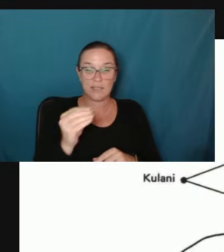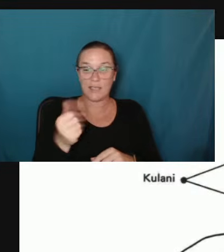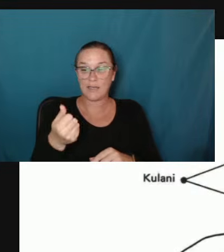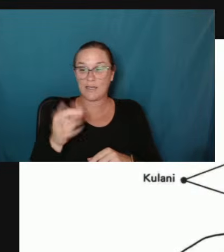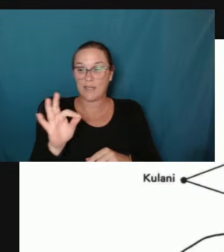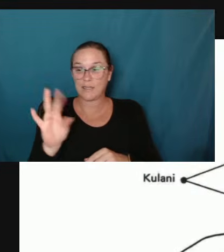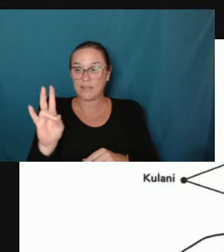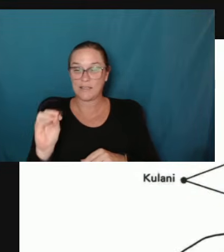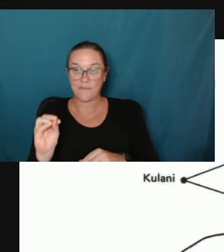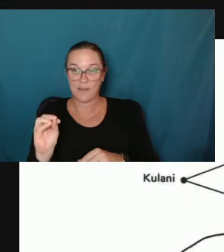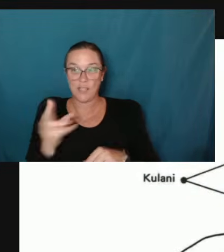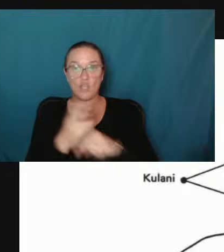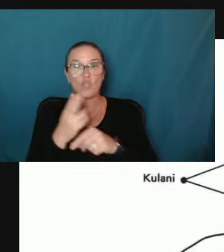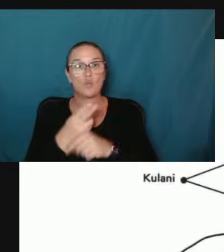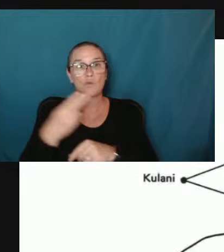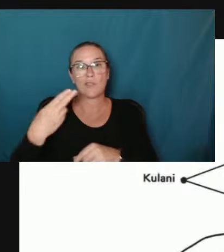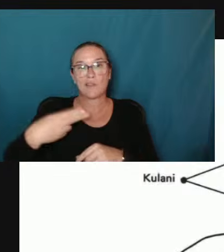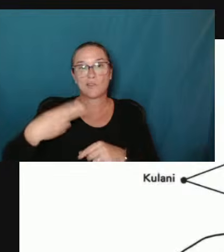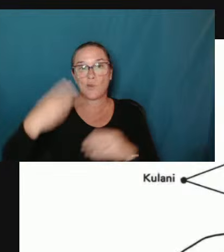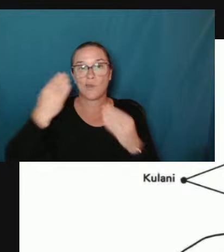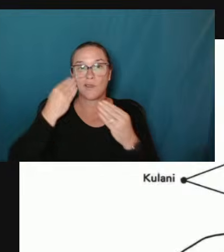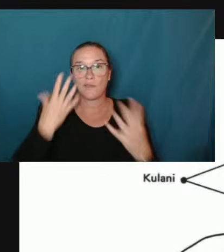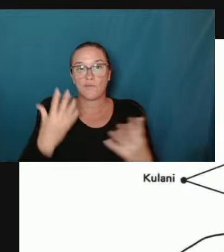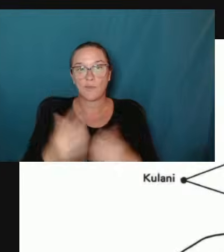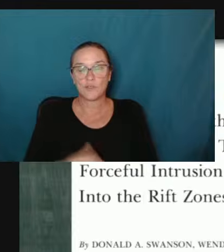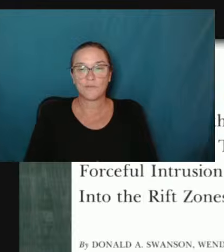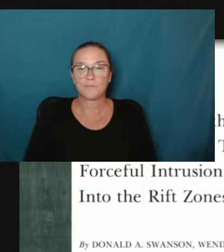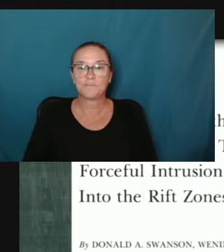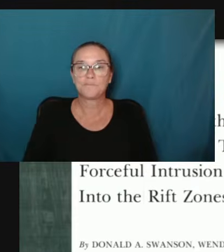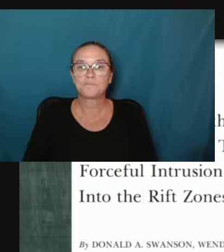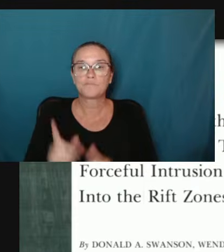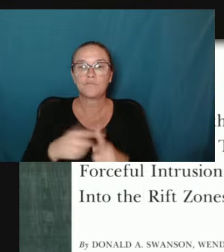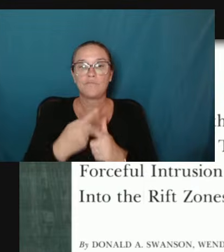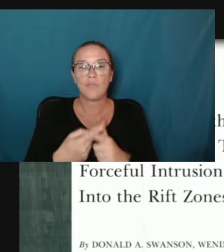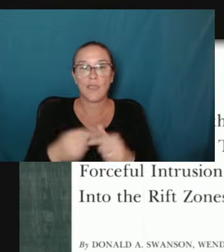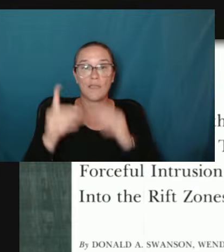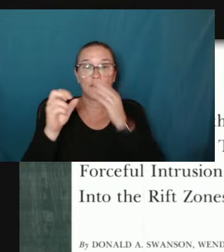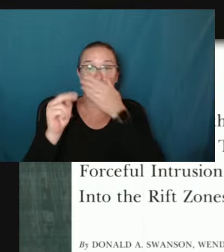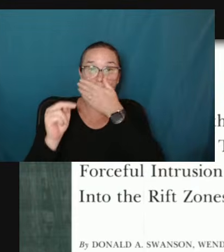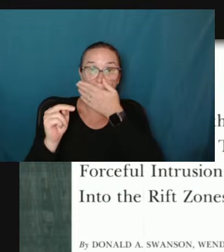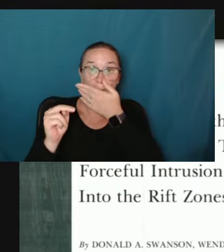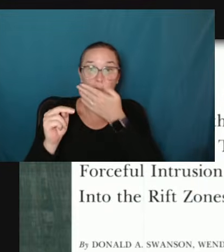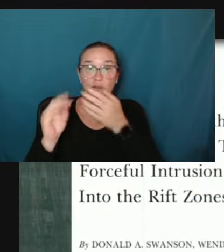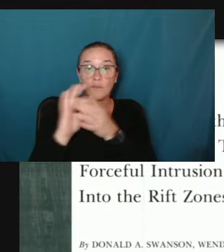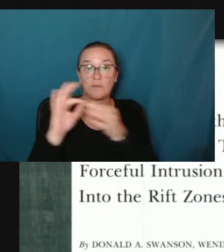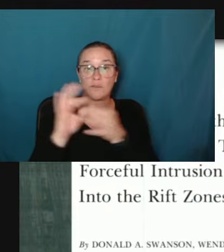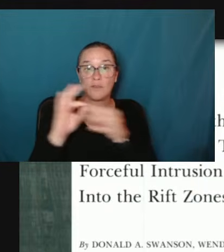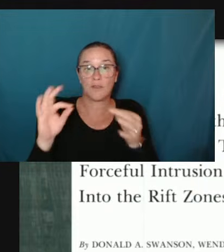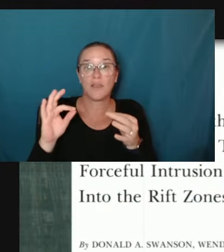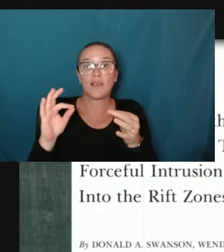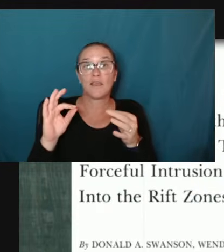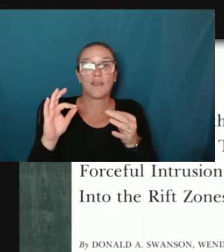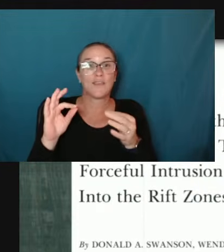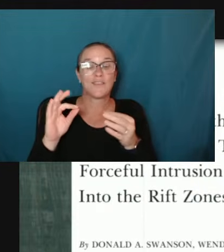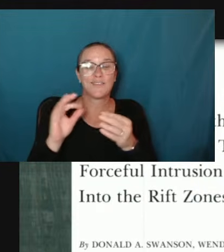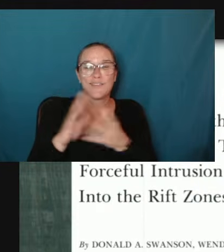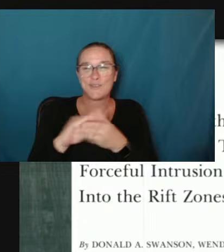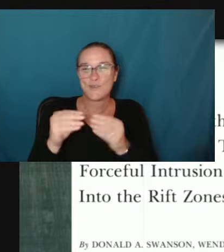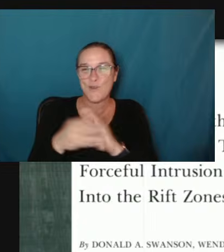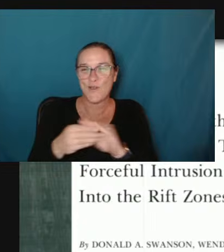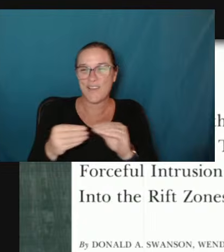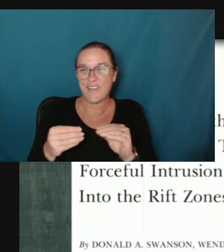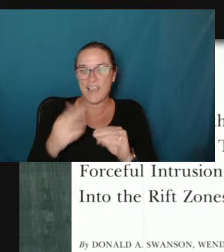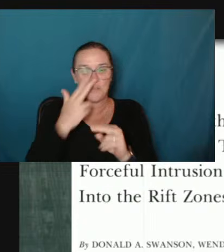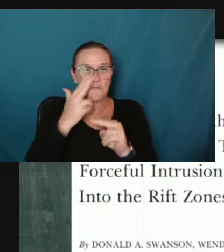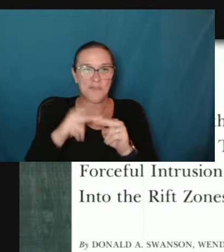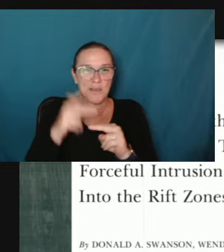Using historic data. So, and then Don, to hear him tell the story is so much fun, because even now